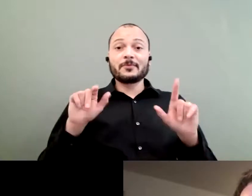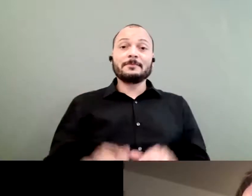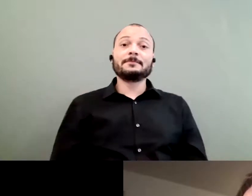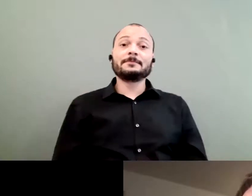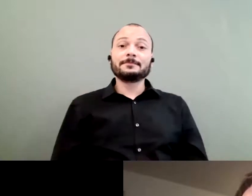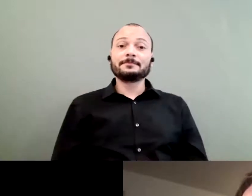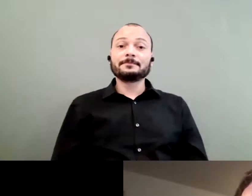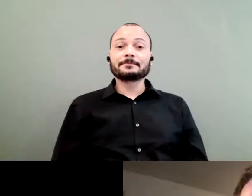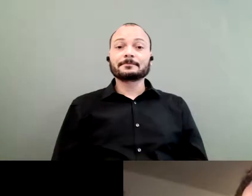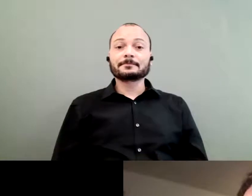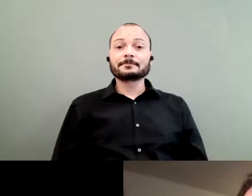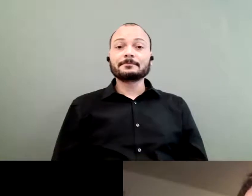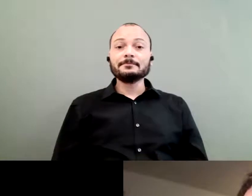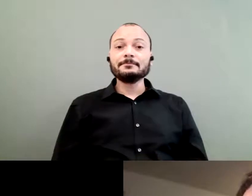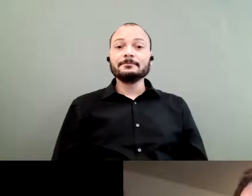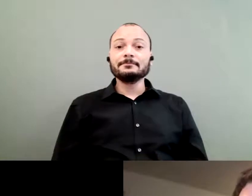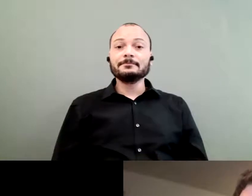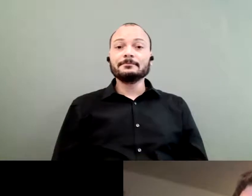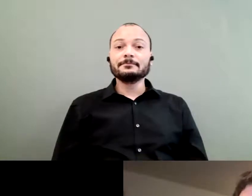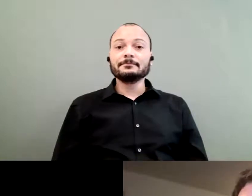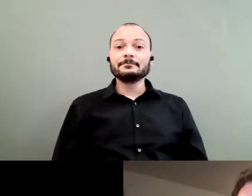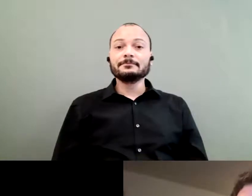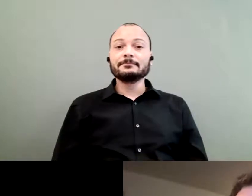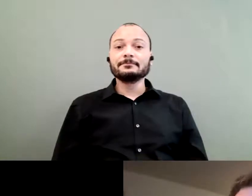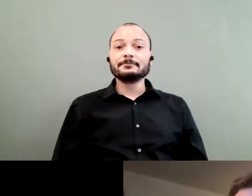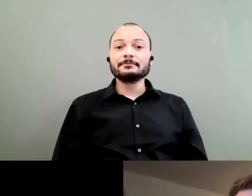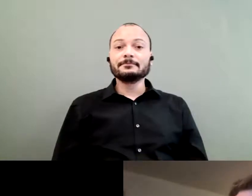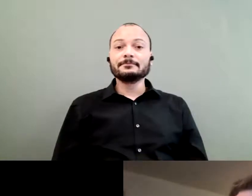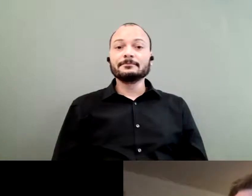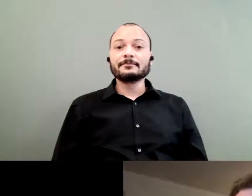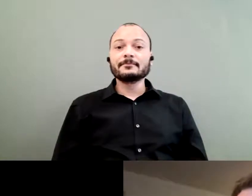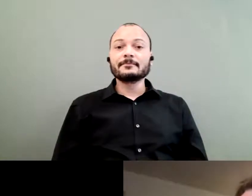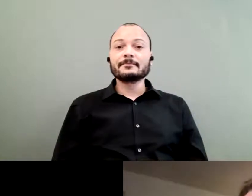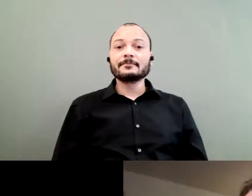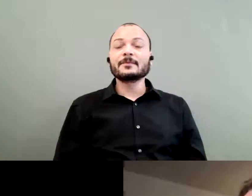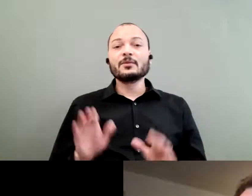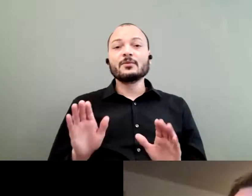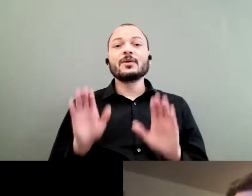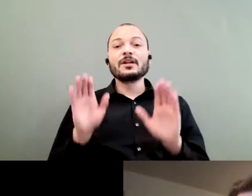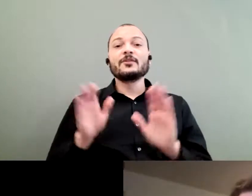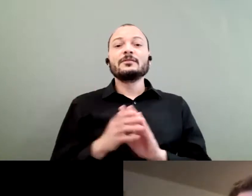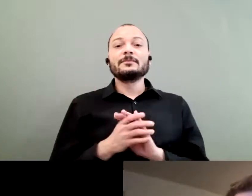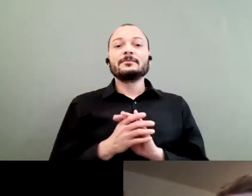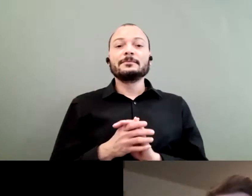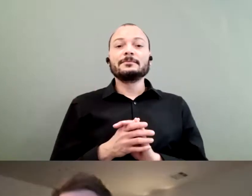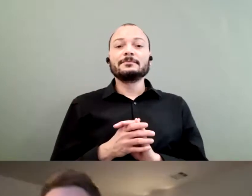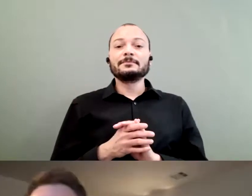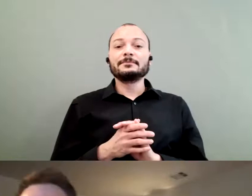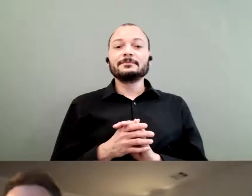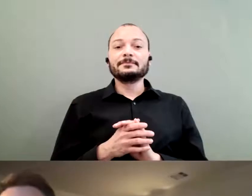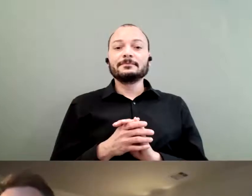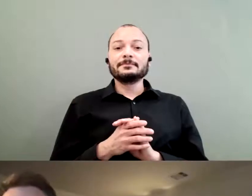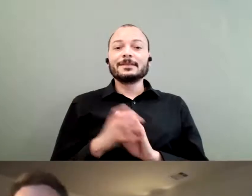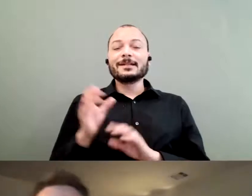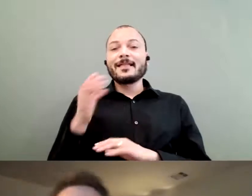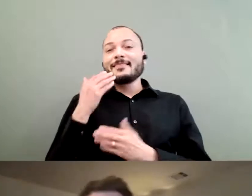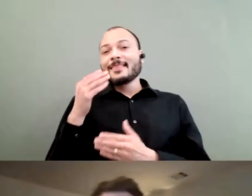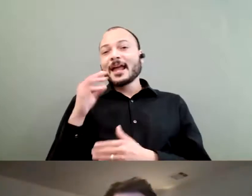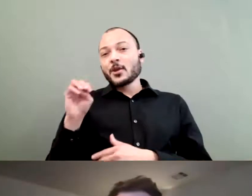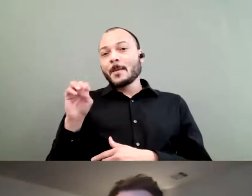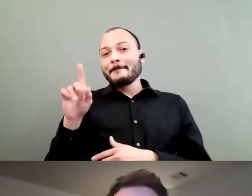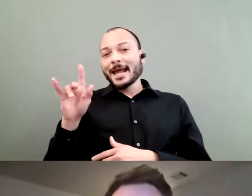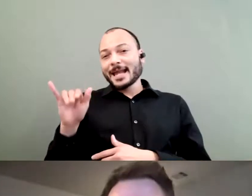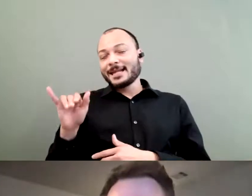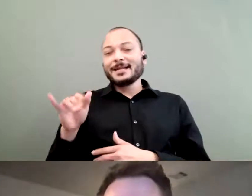Thank you, Matt. And it's great. Crystal and Sabrina. Wonderful. So, and thank you, Mandy, who's been